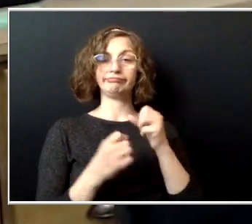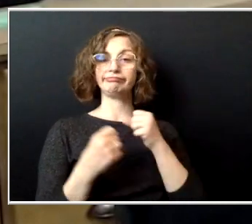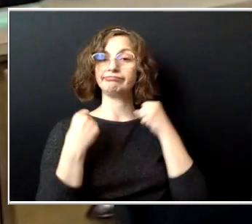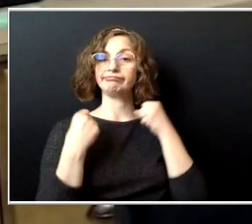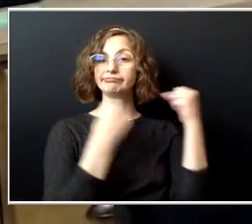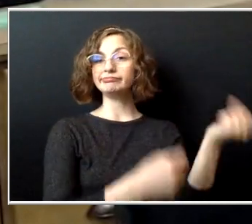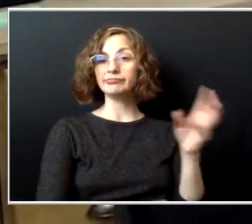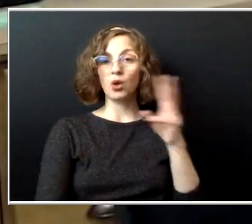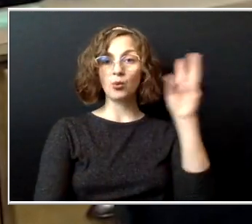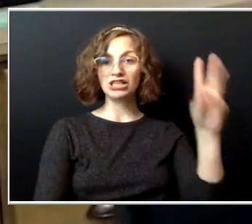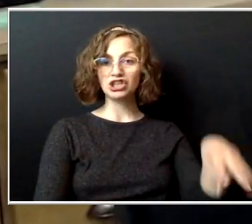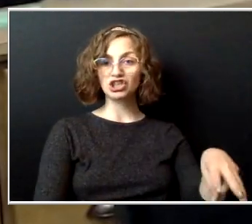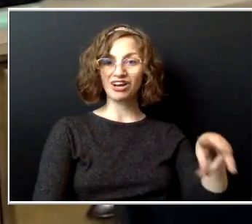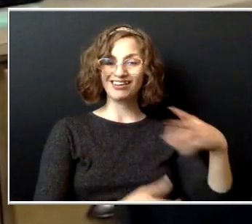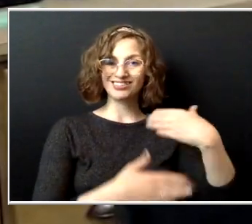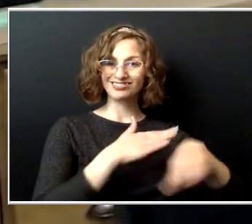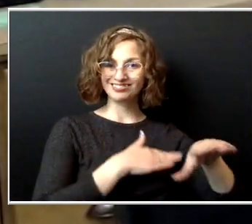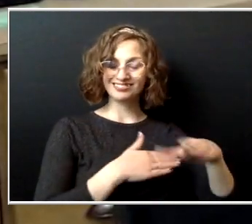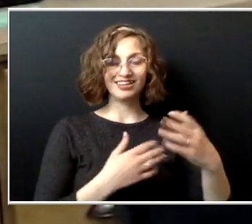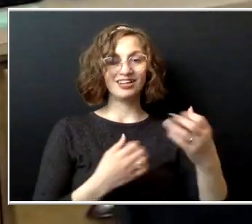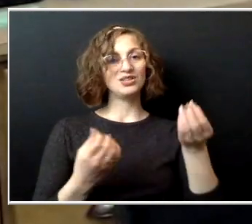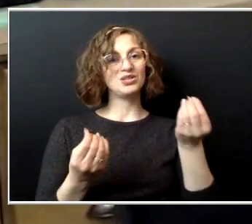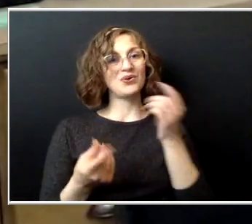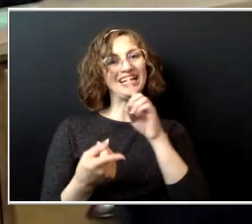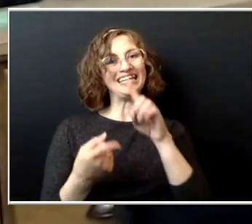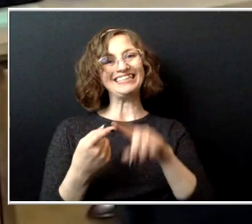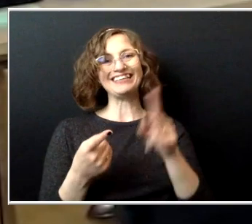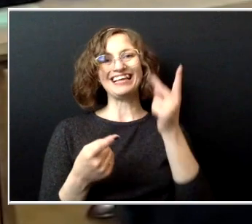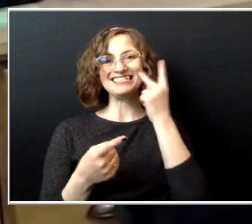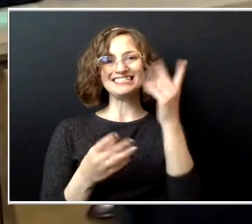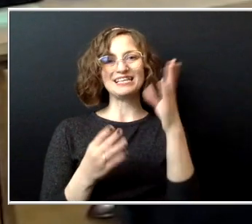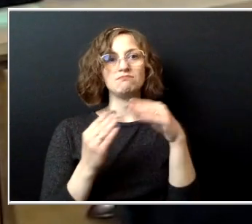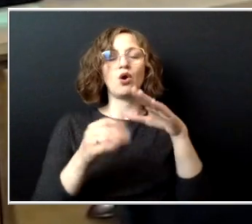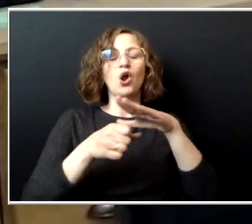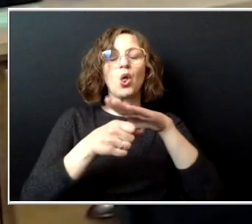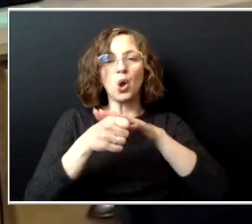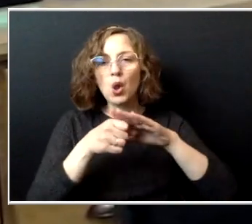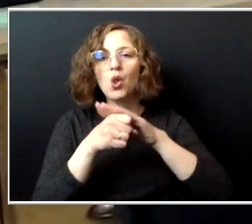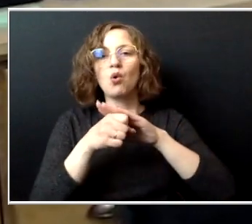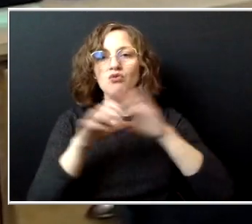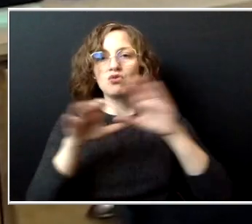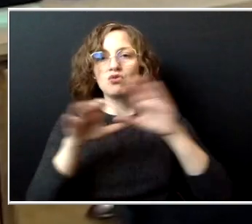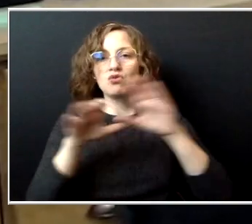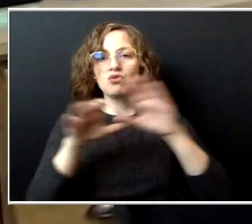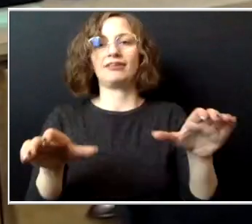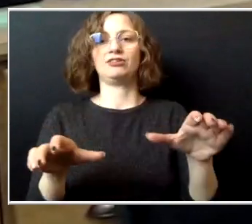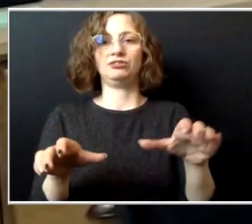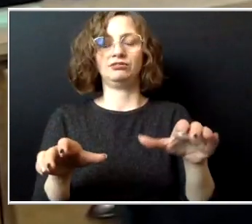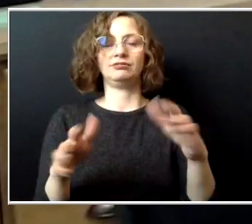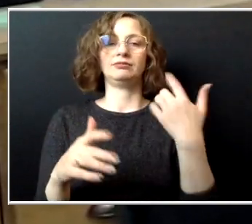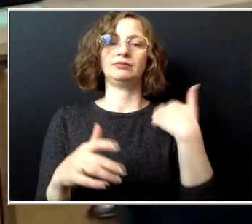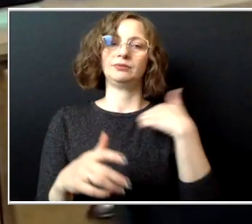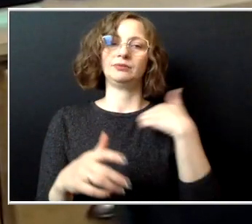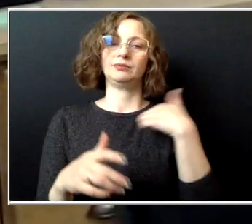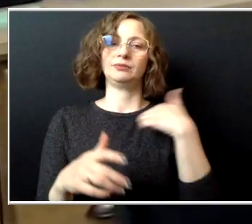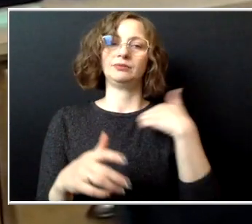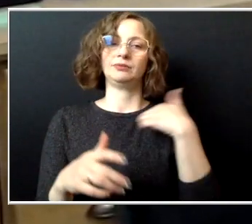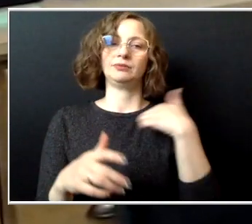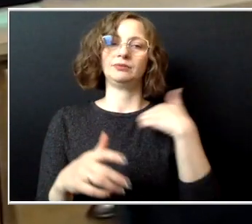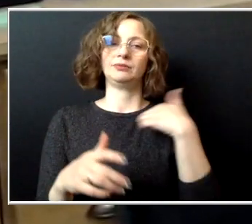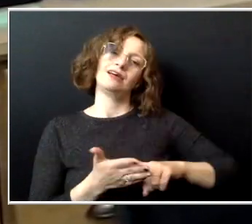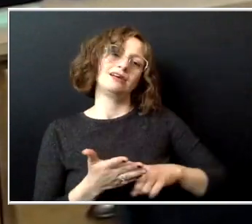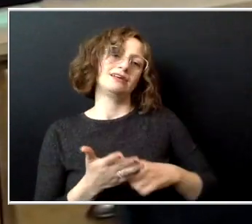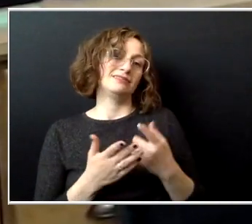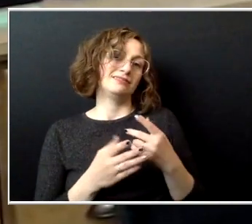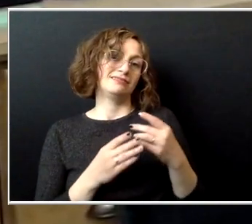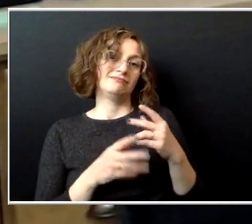It's just one of those things that until I see some more local action, I think we have to recognize that places like Garden City,